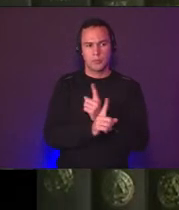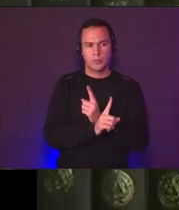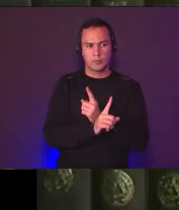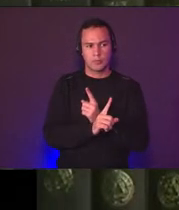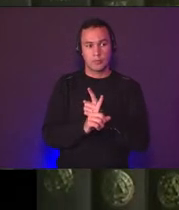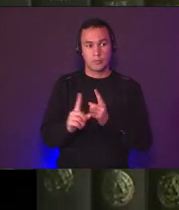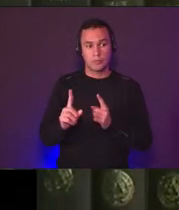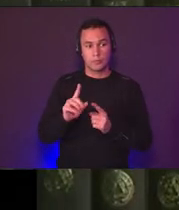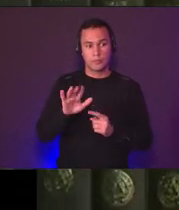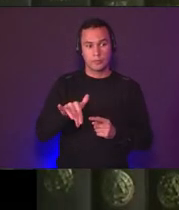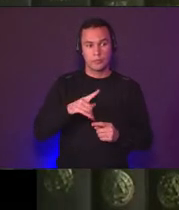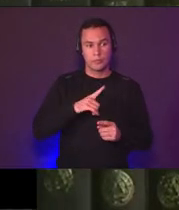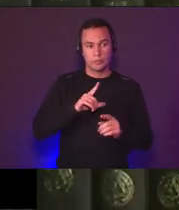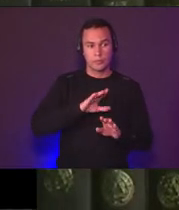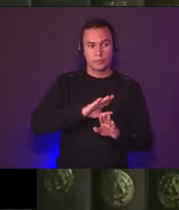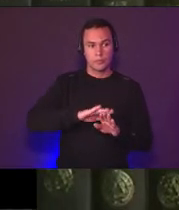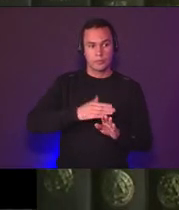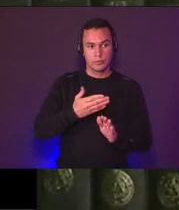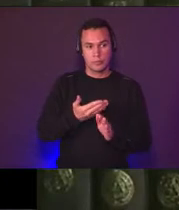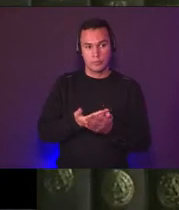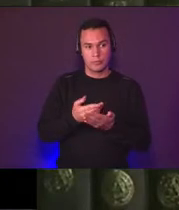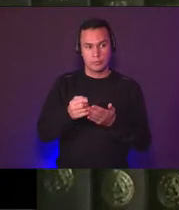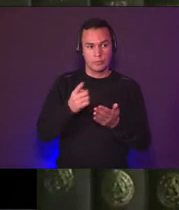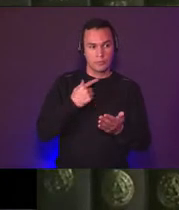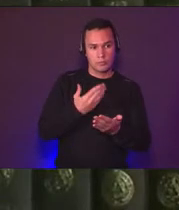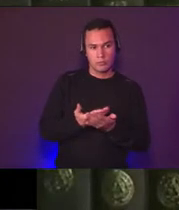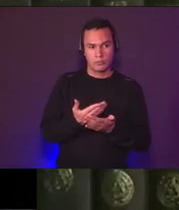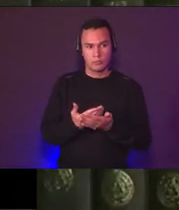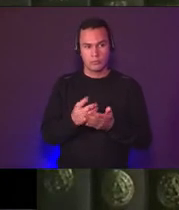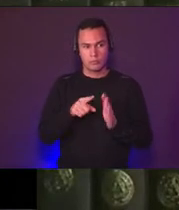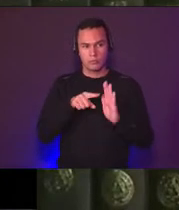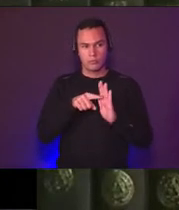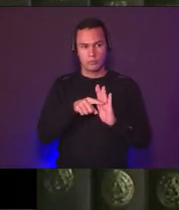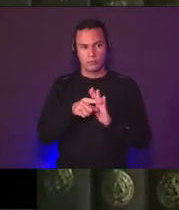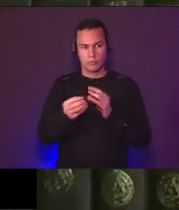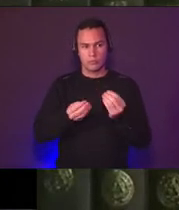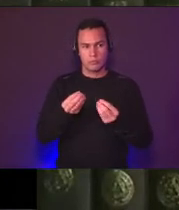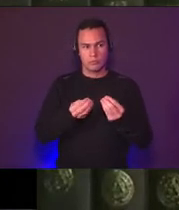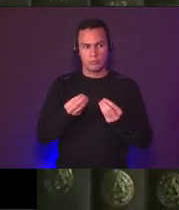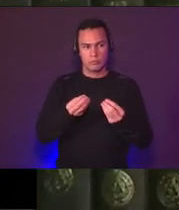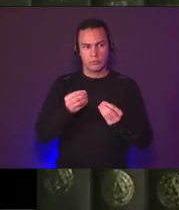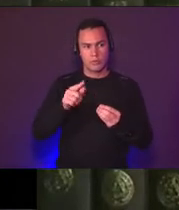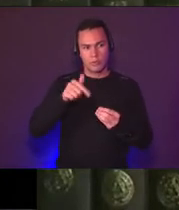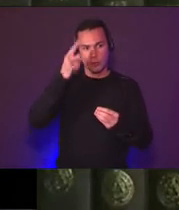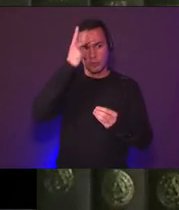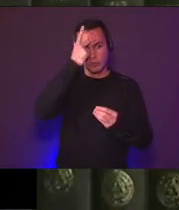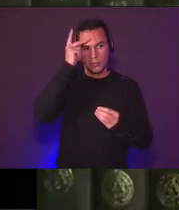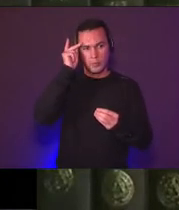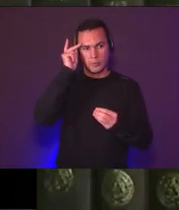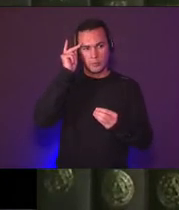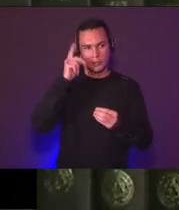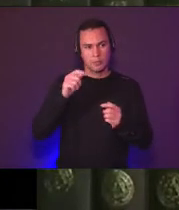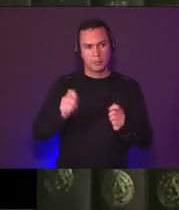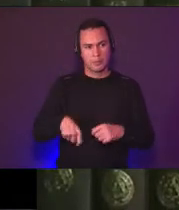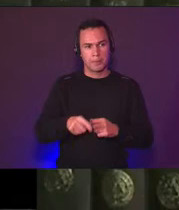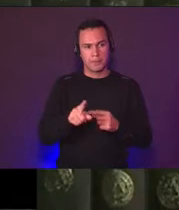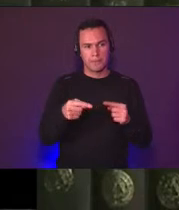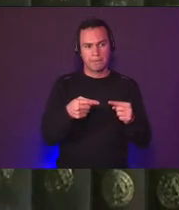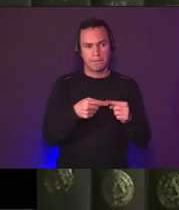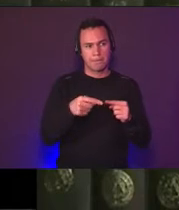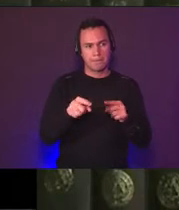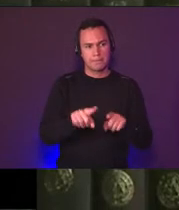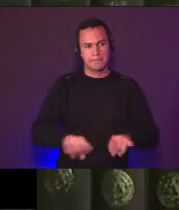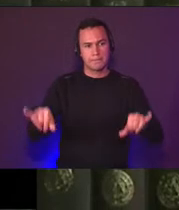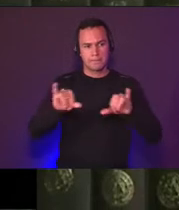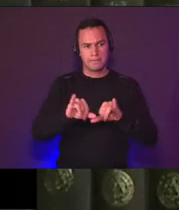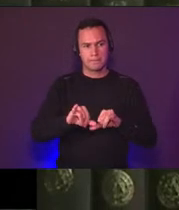a psychiatrist who specialized in the study of violence who said that it was caused by the Detroit riot was caused by